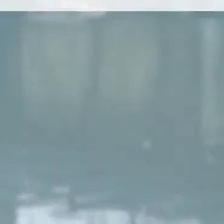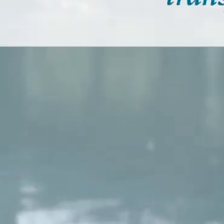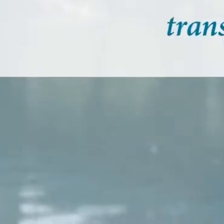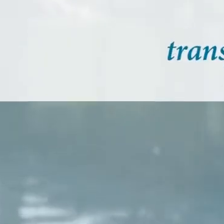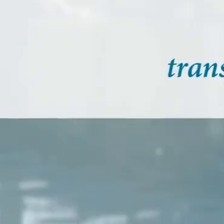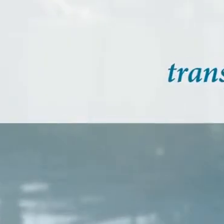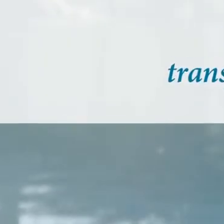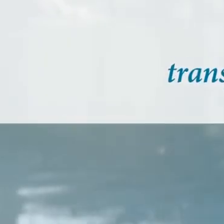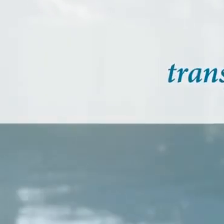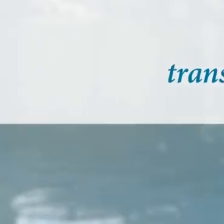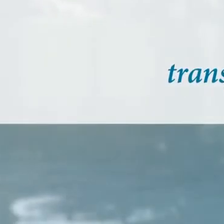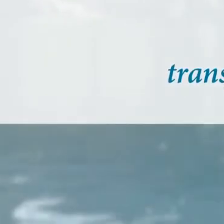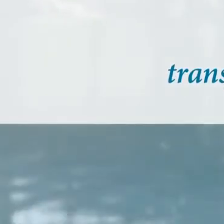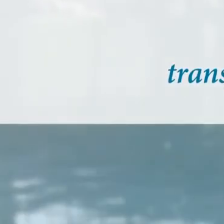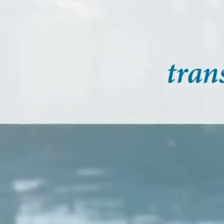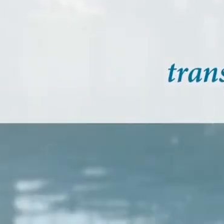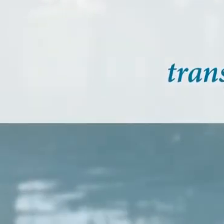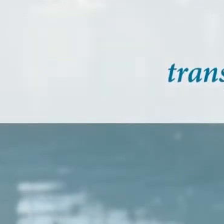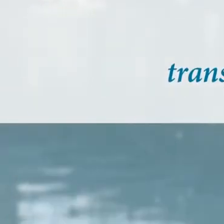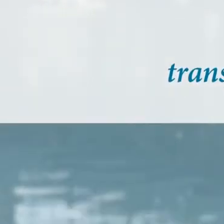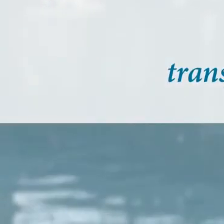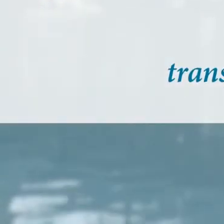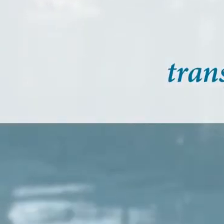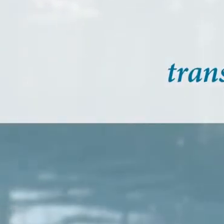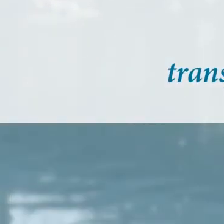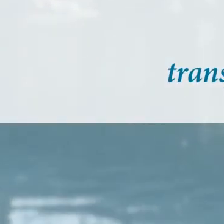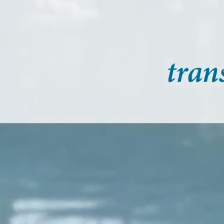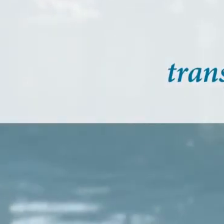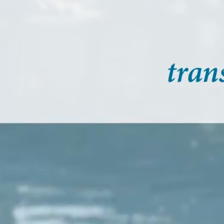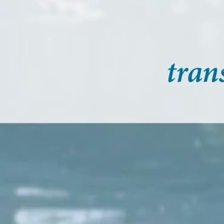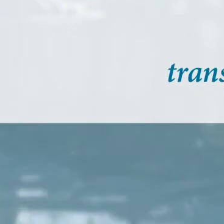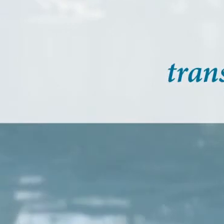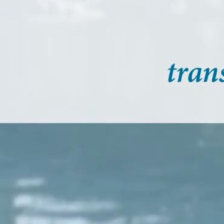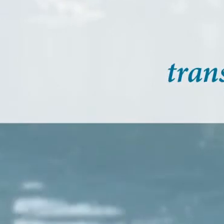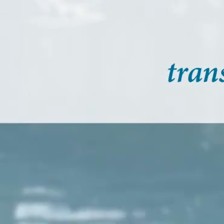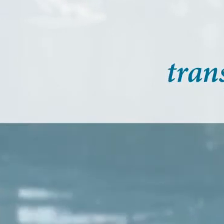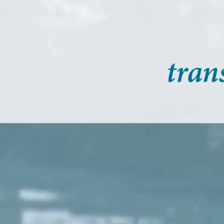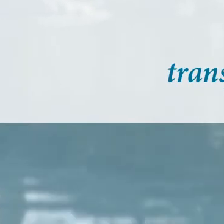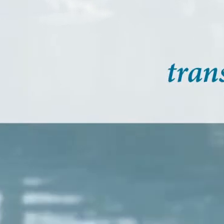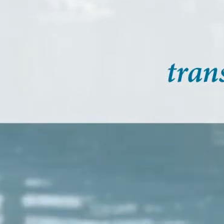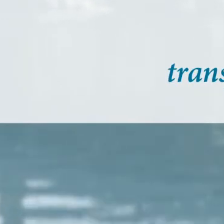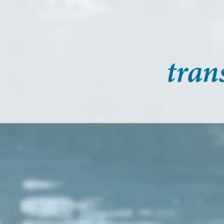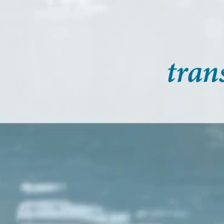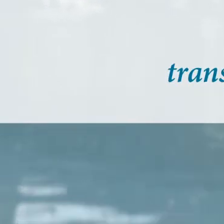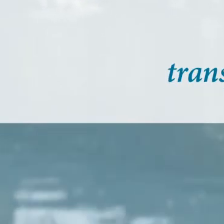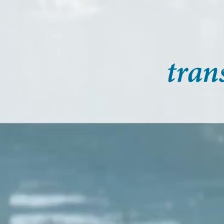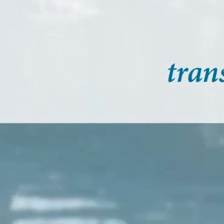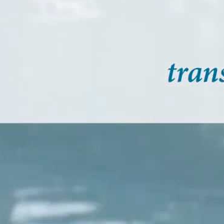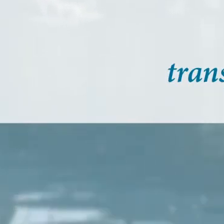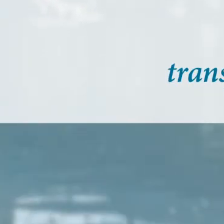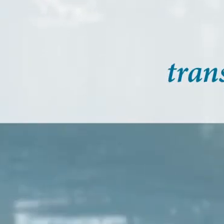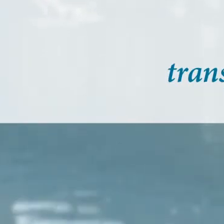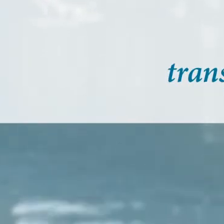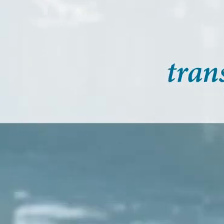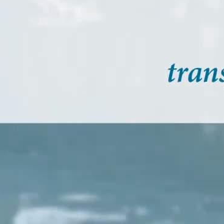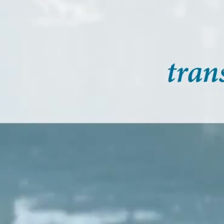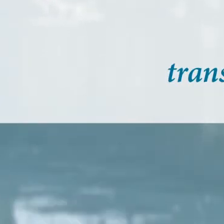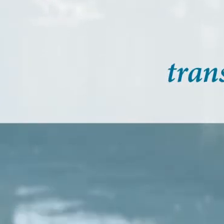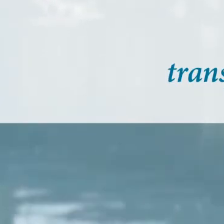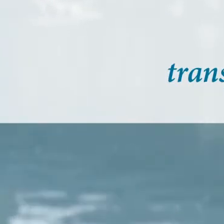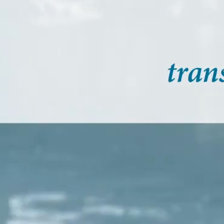in spirit, we celebrate a world transformed by love, peace, and